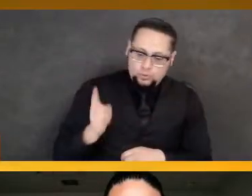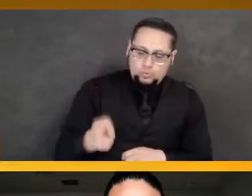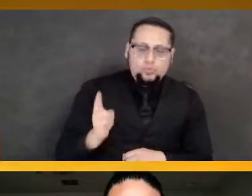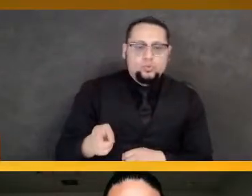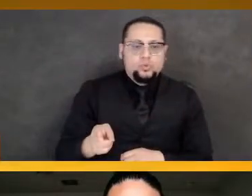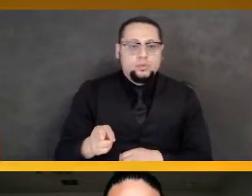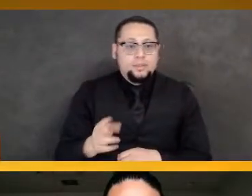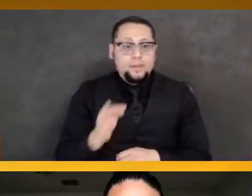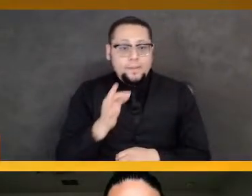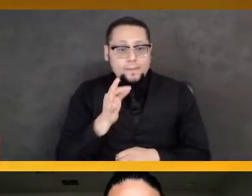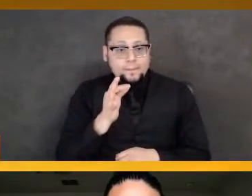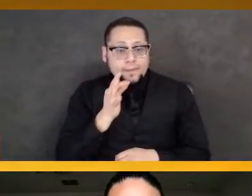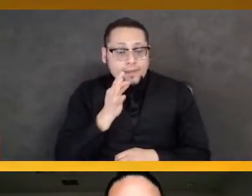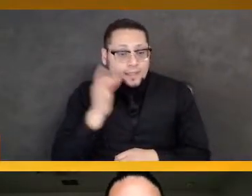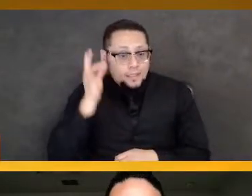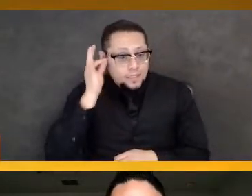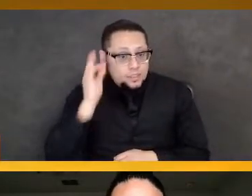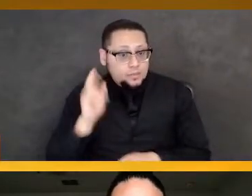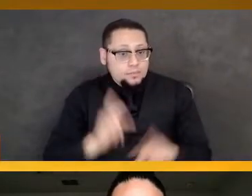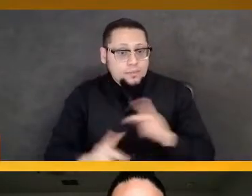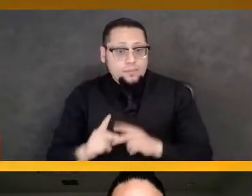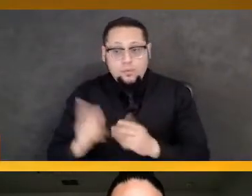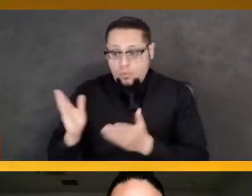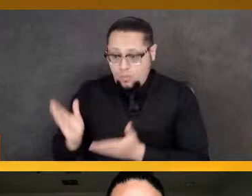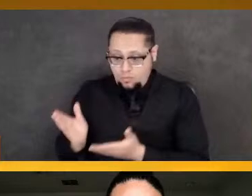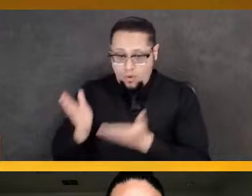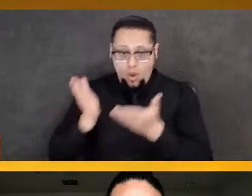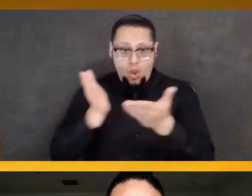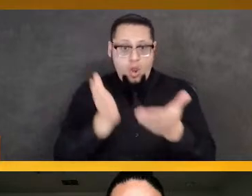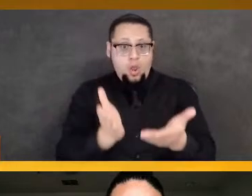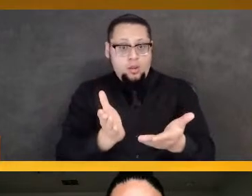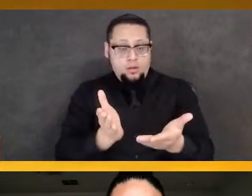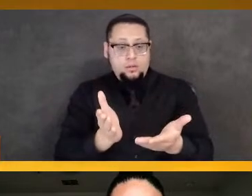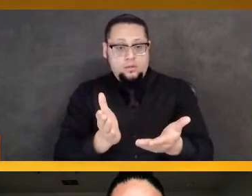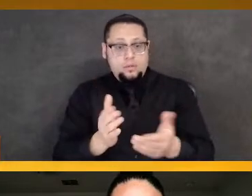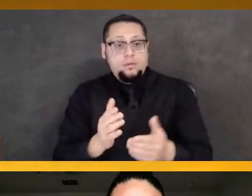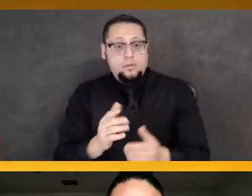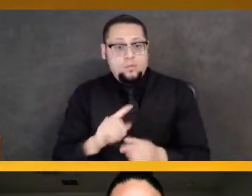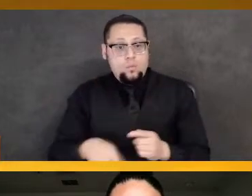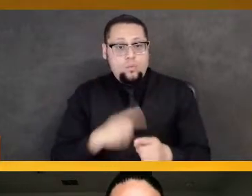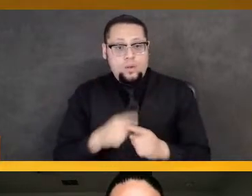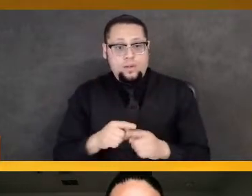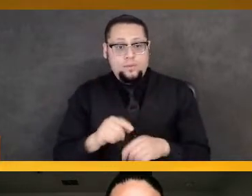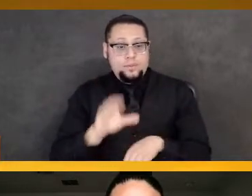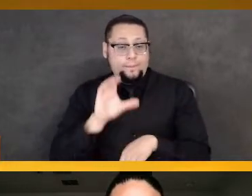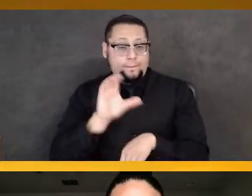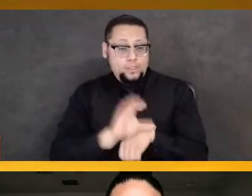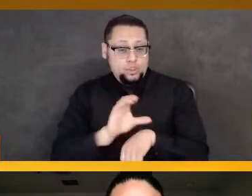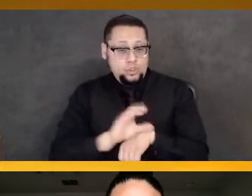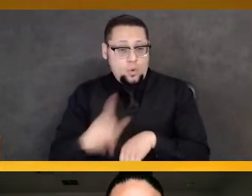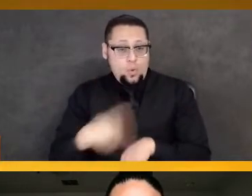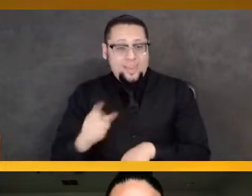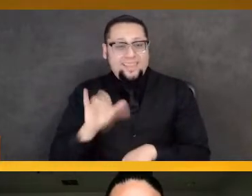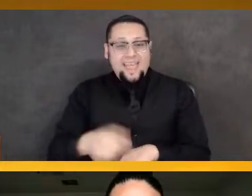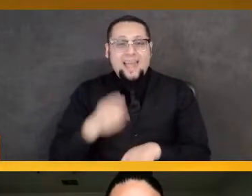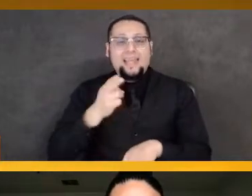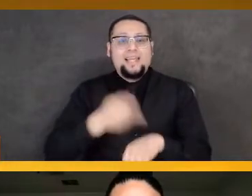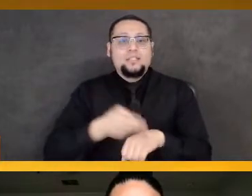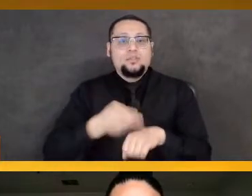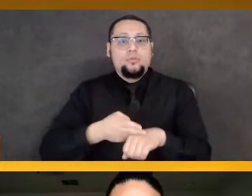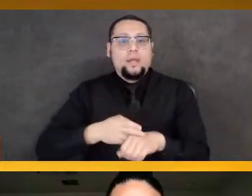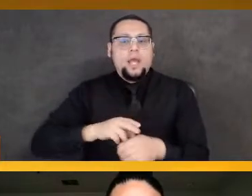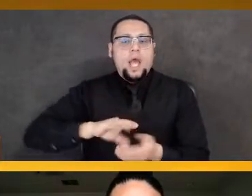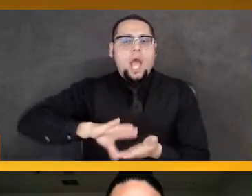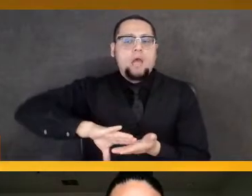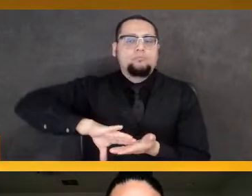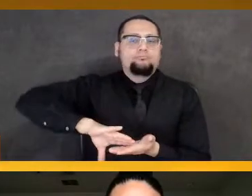indigenous Coahuiltecan people who were brought to the Alamo when it was a mission, that history is overlooked so often. So I think where